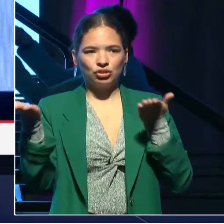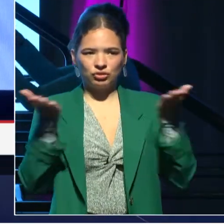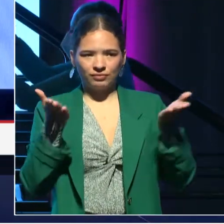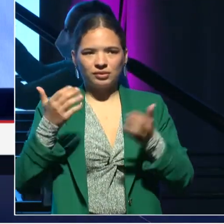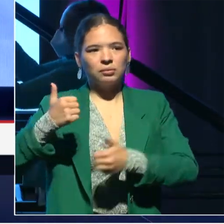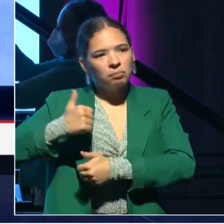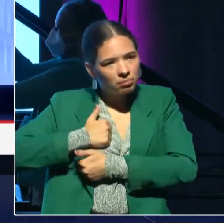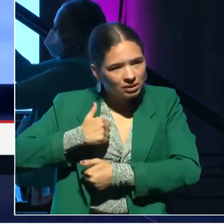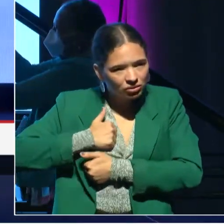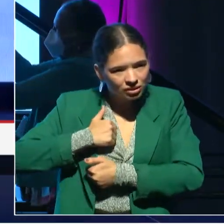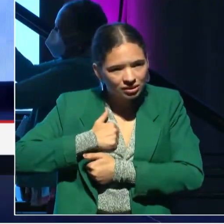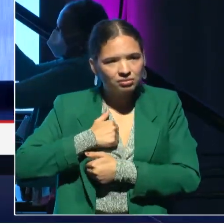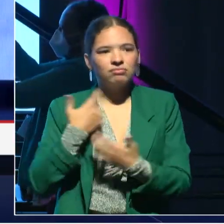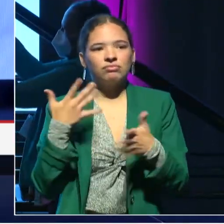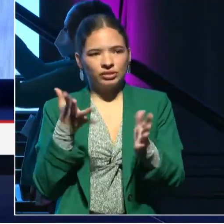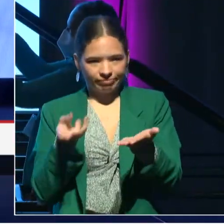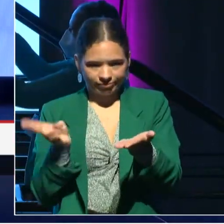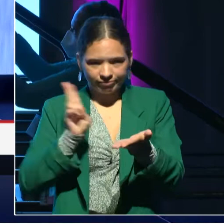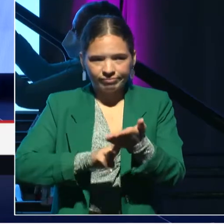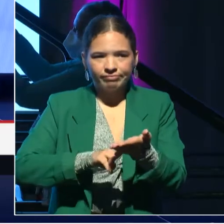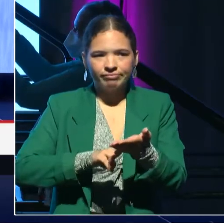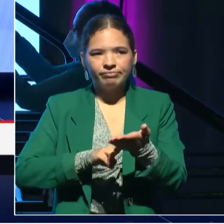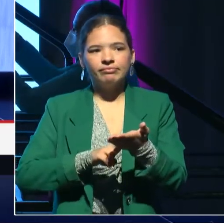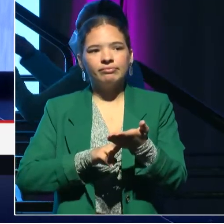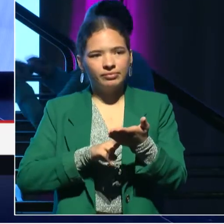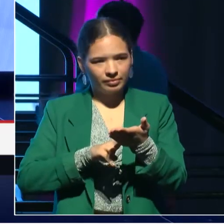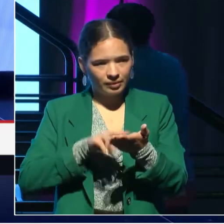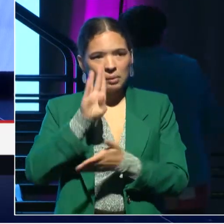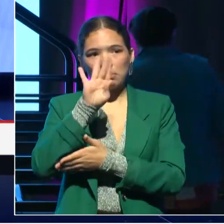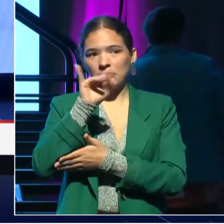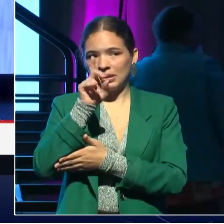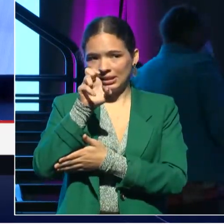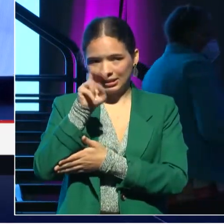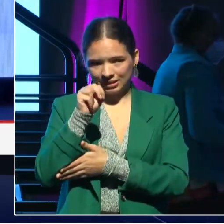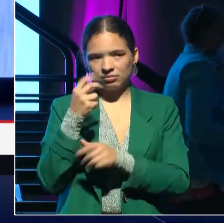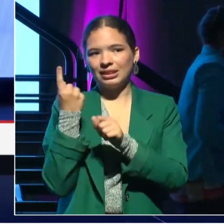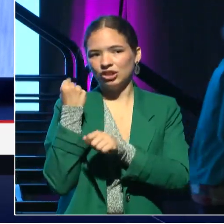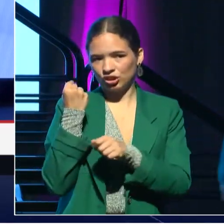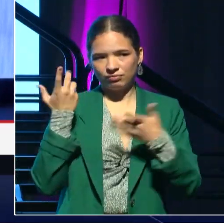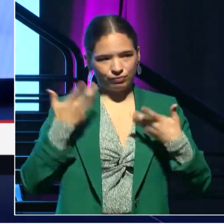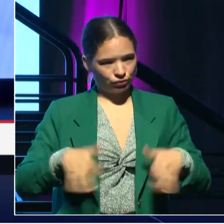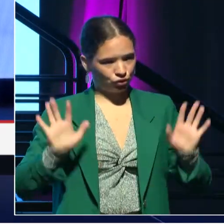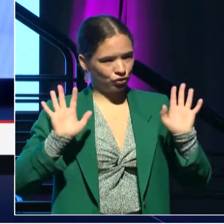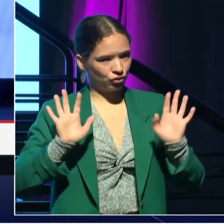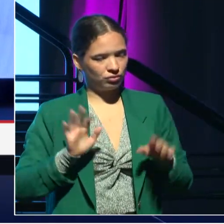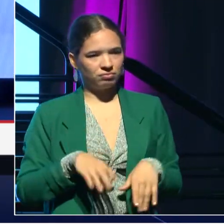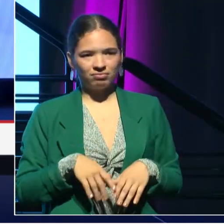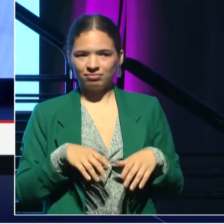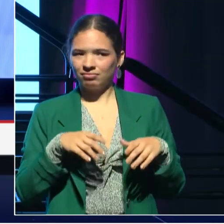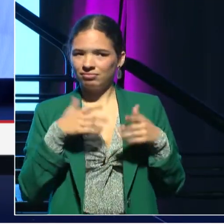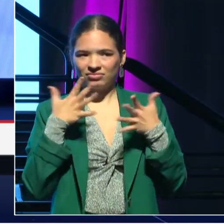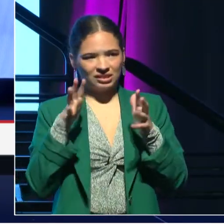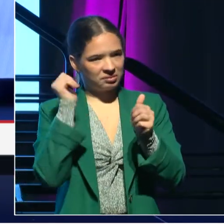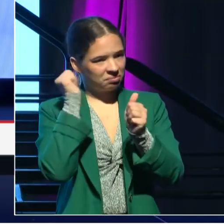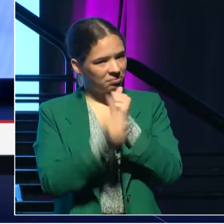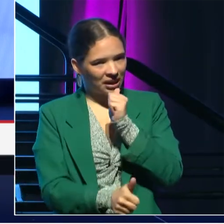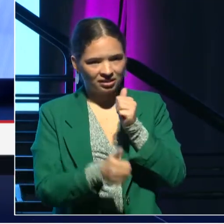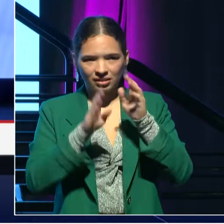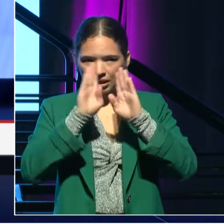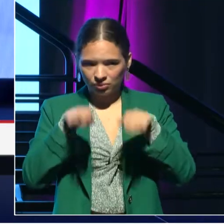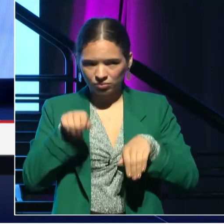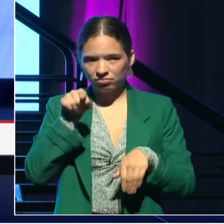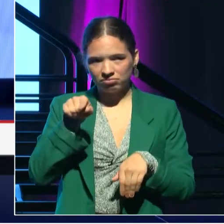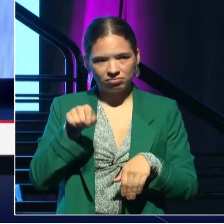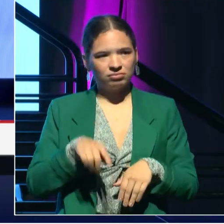law by President Biden in November of 2021. Another has passed the House already with unanimous bipartisan